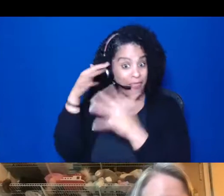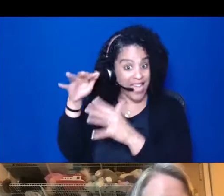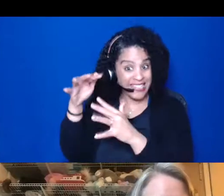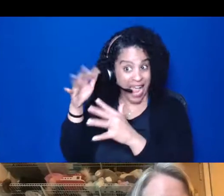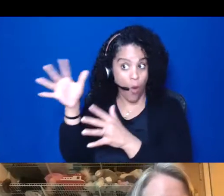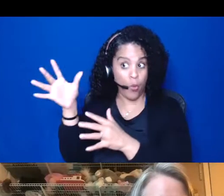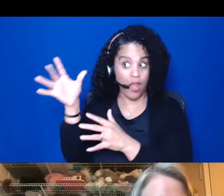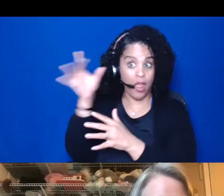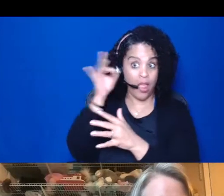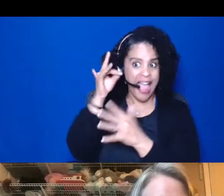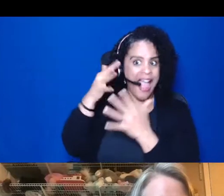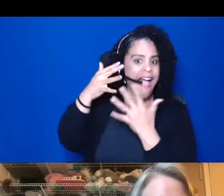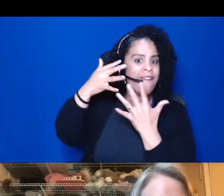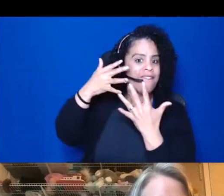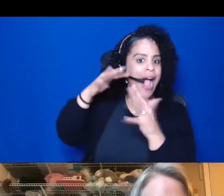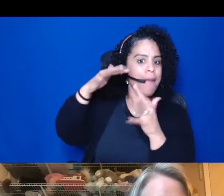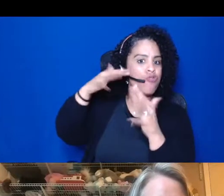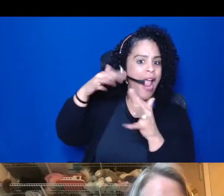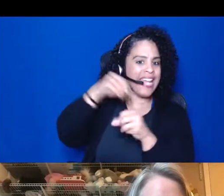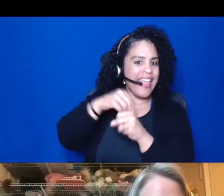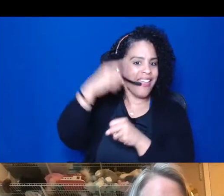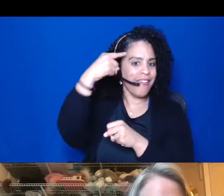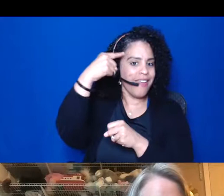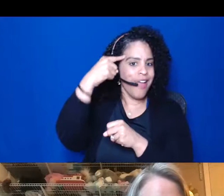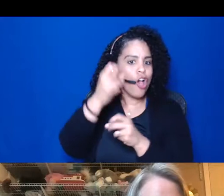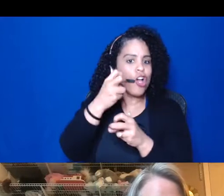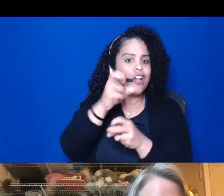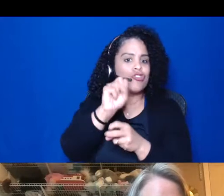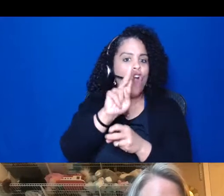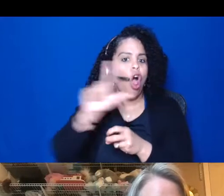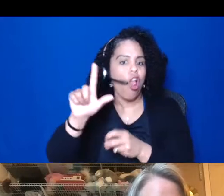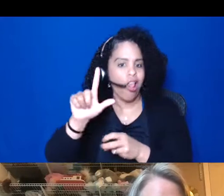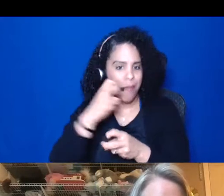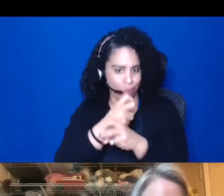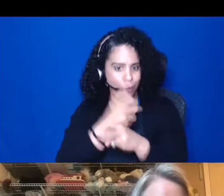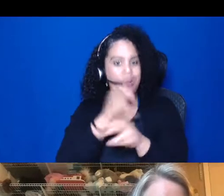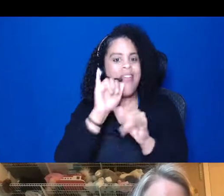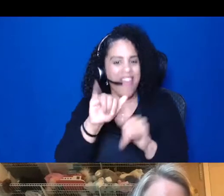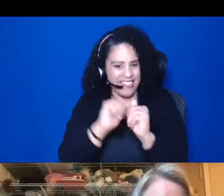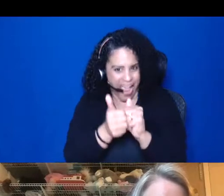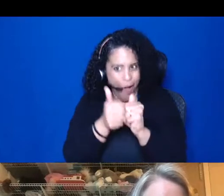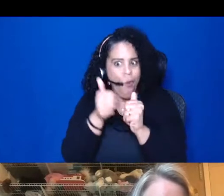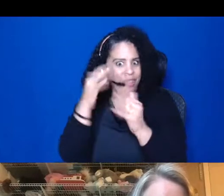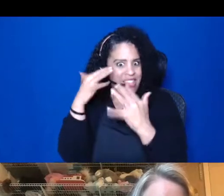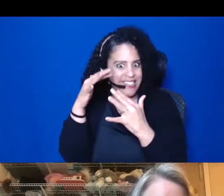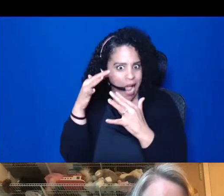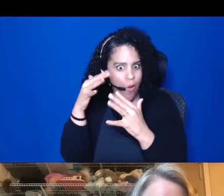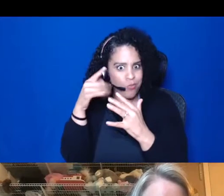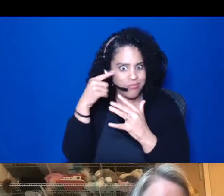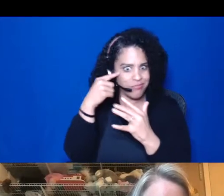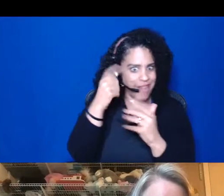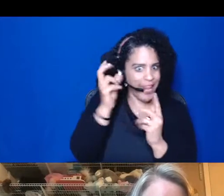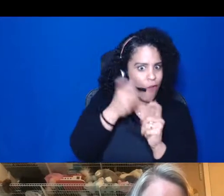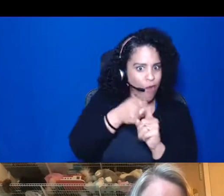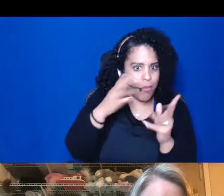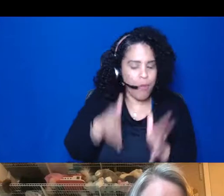and vibrate it into the skull bone. And that's how the sound is delivered to the person. The middle ear